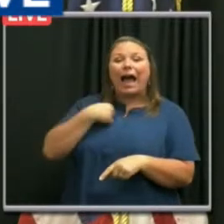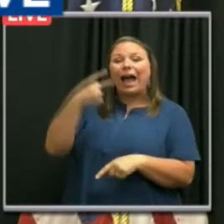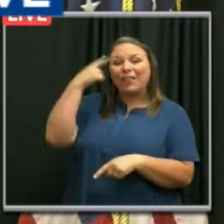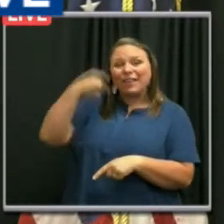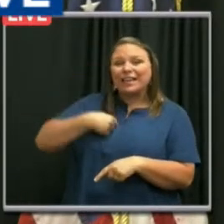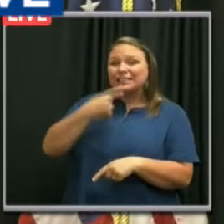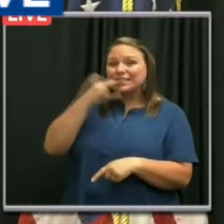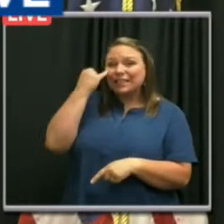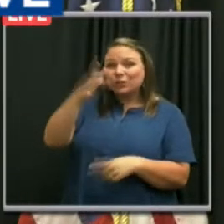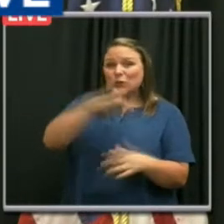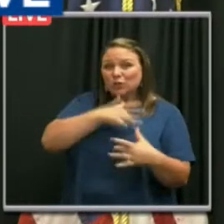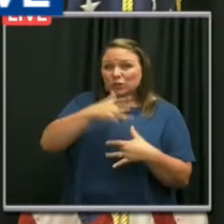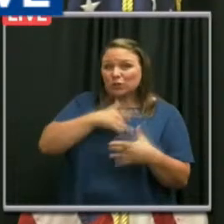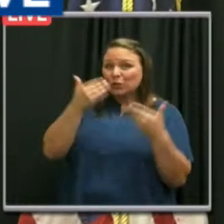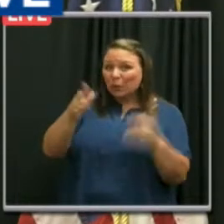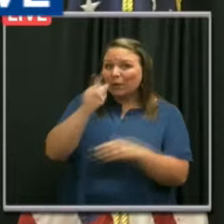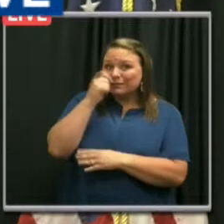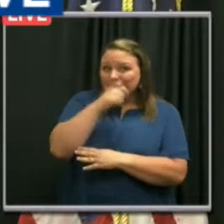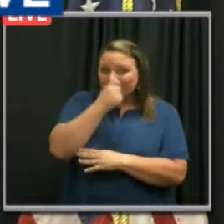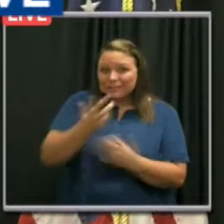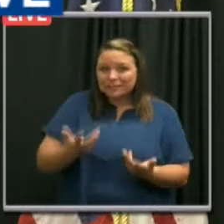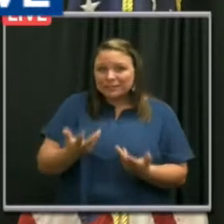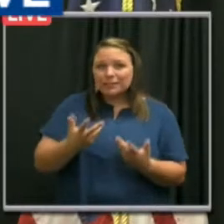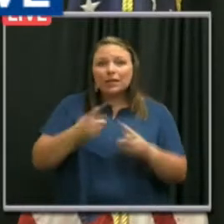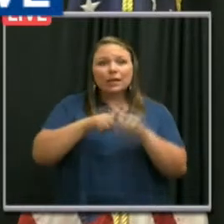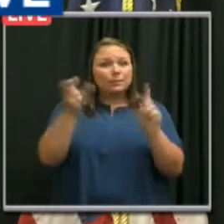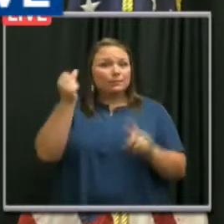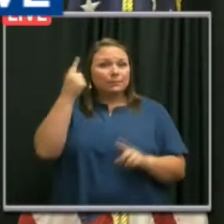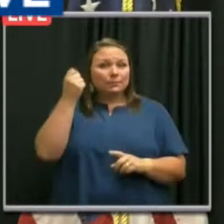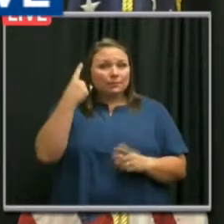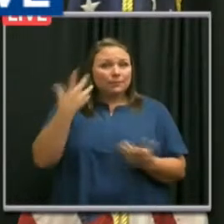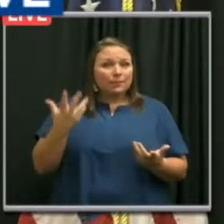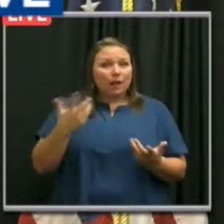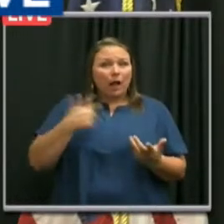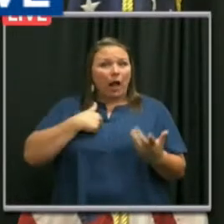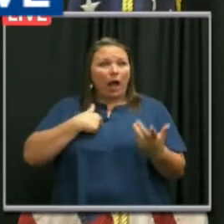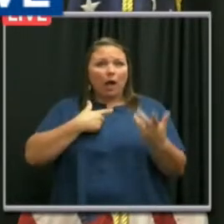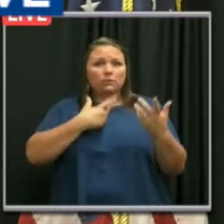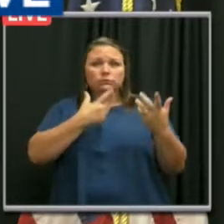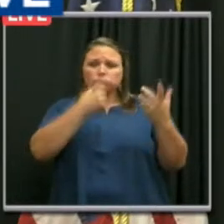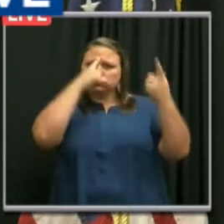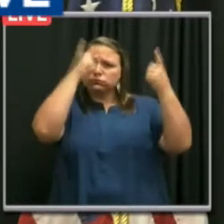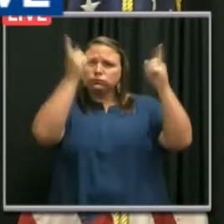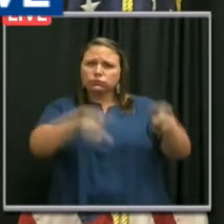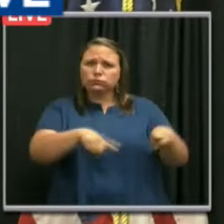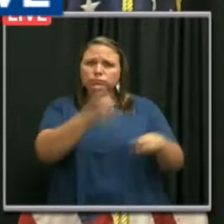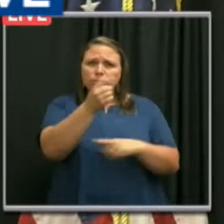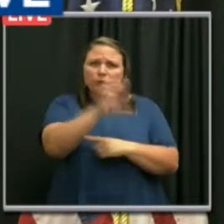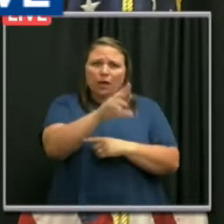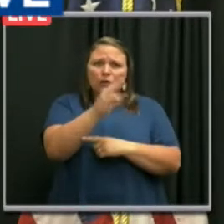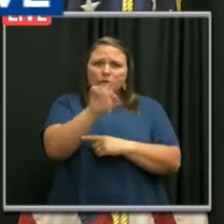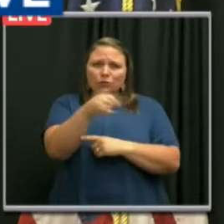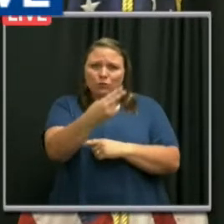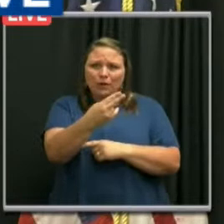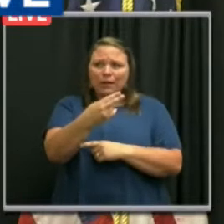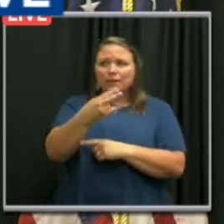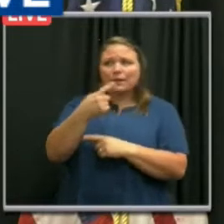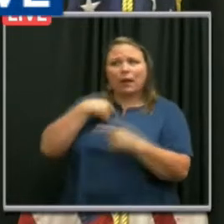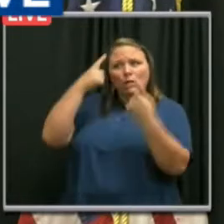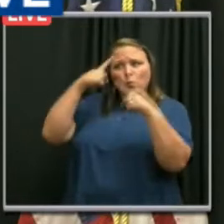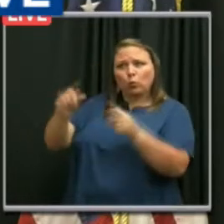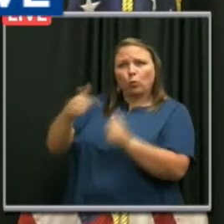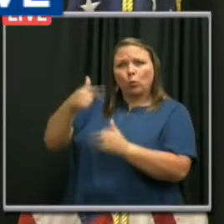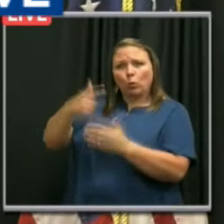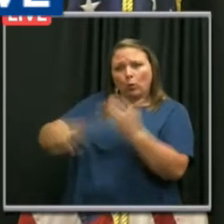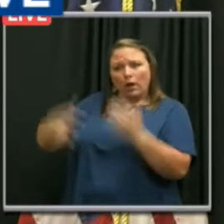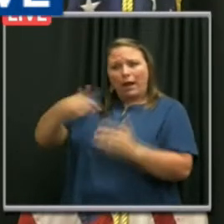the virus, get tested. But with that being said, I echo what Dr. Hildreth is saying, and I still echo what I'm saying. If you're worried about